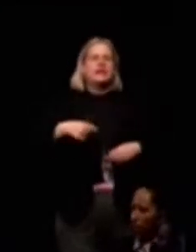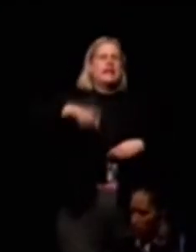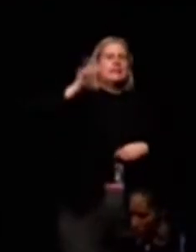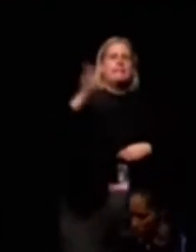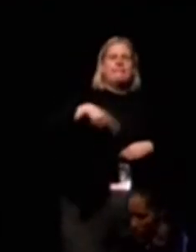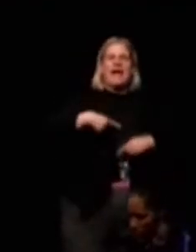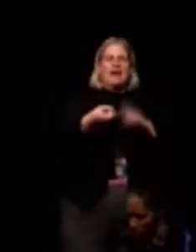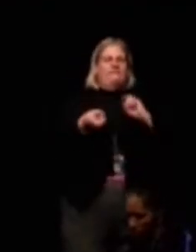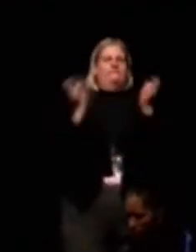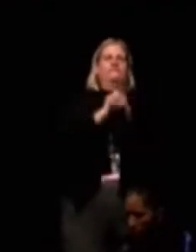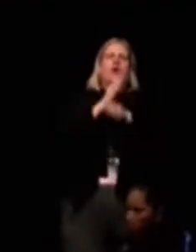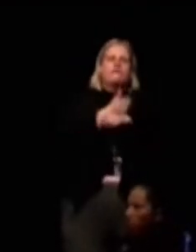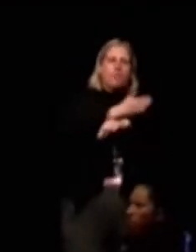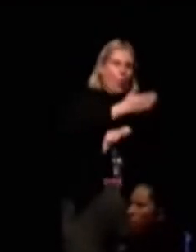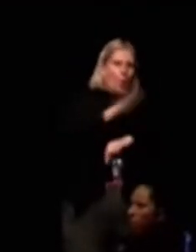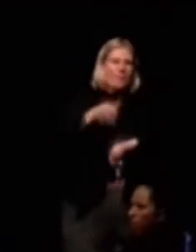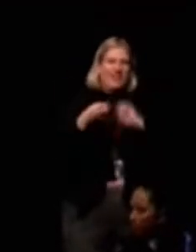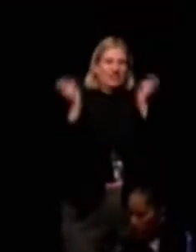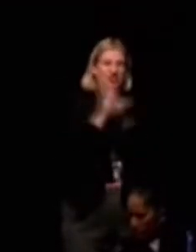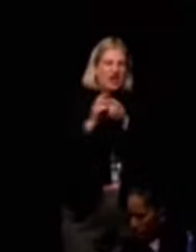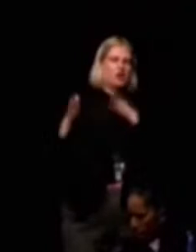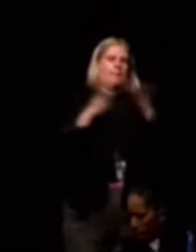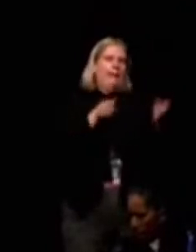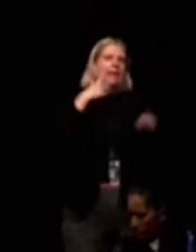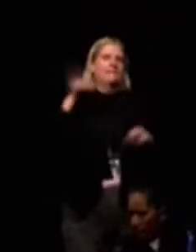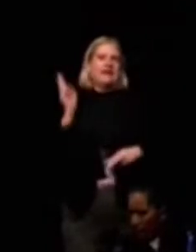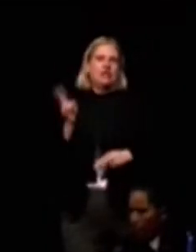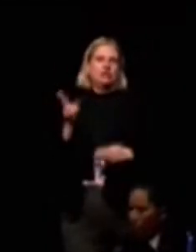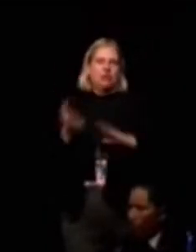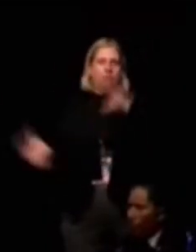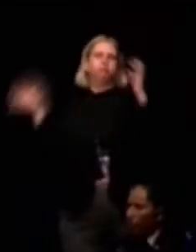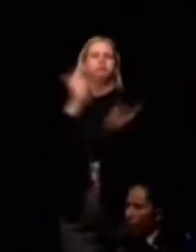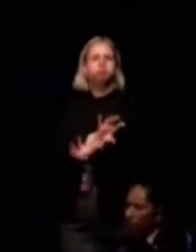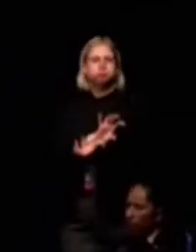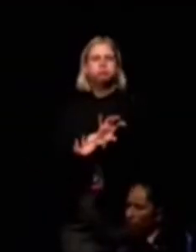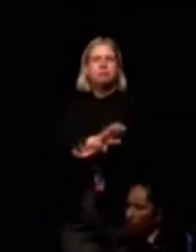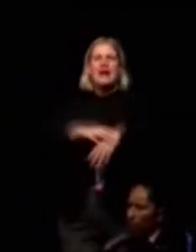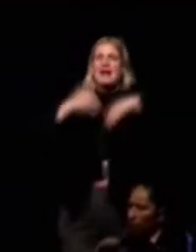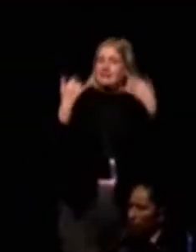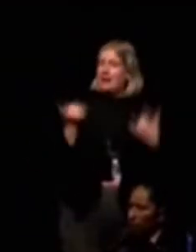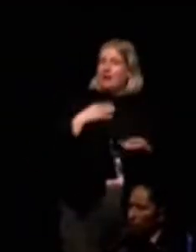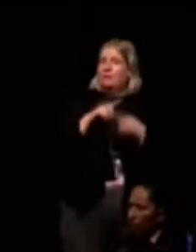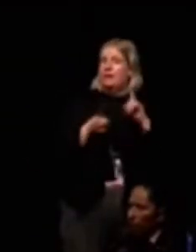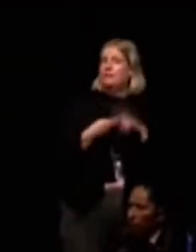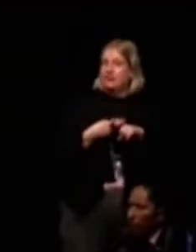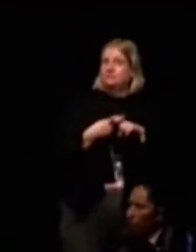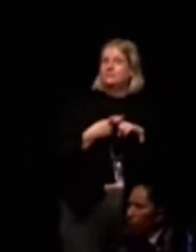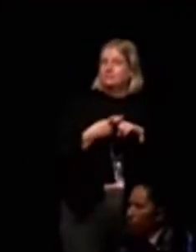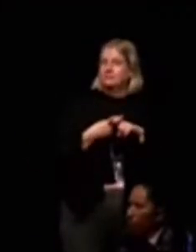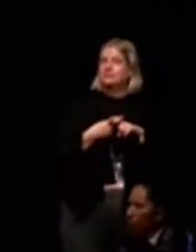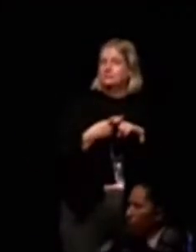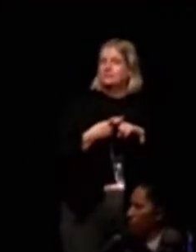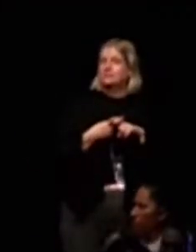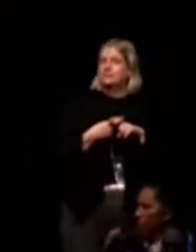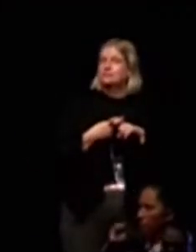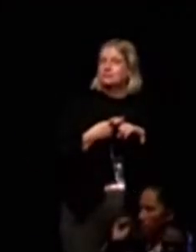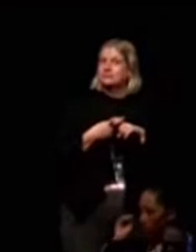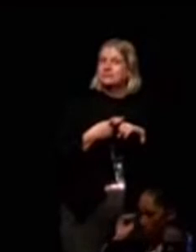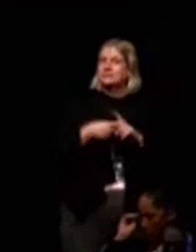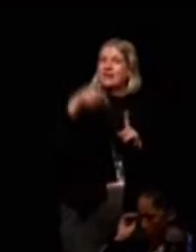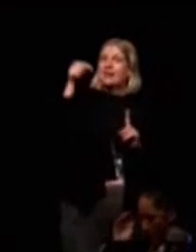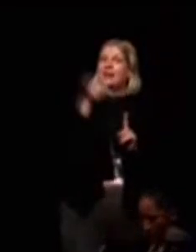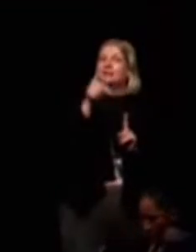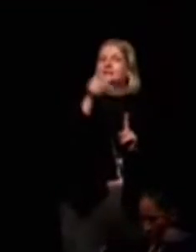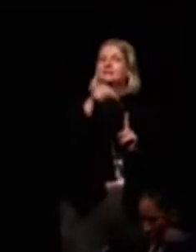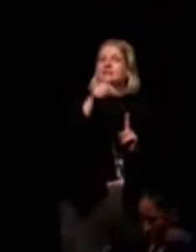demanded reforms that changed the course of history. And now, my friends, this